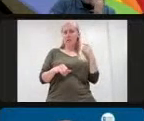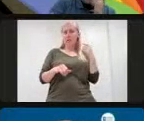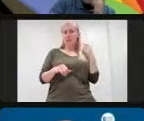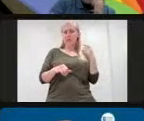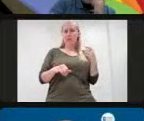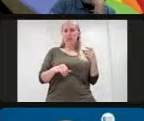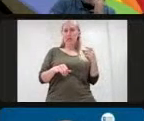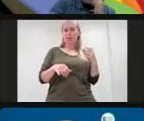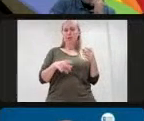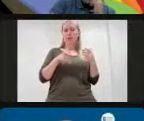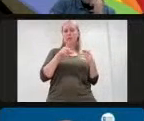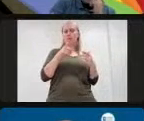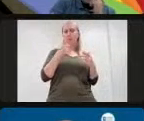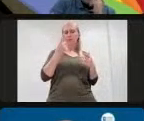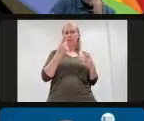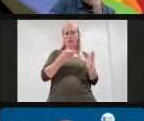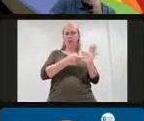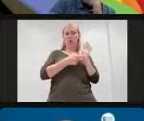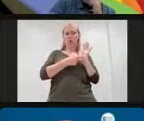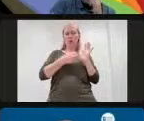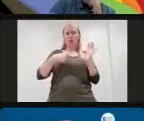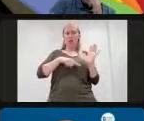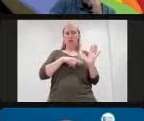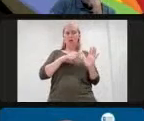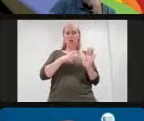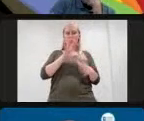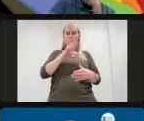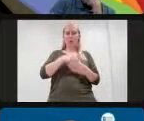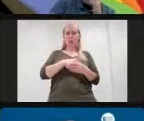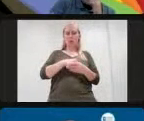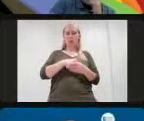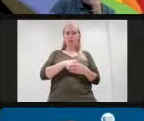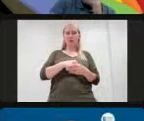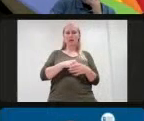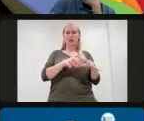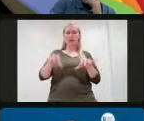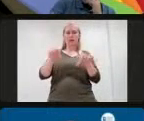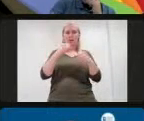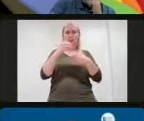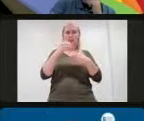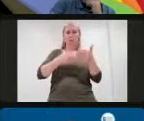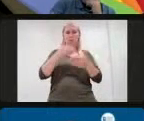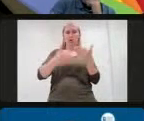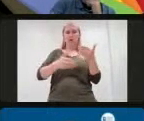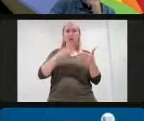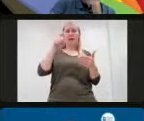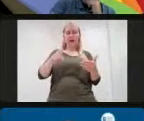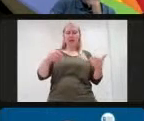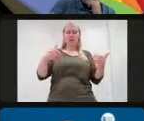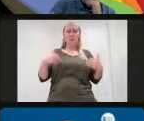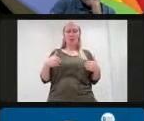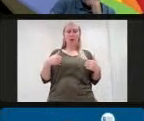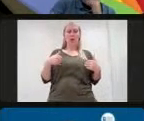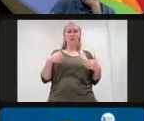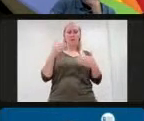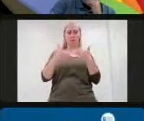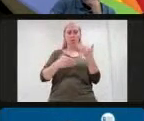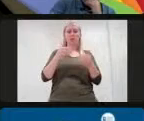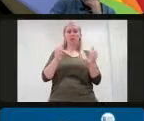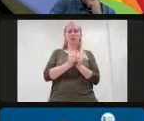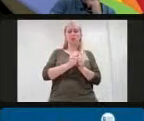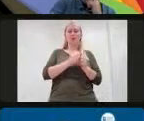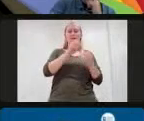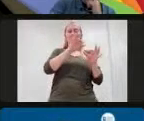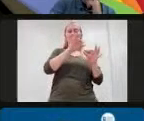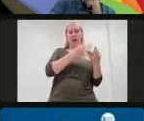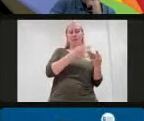to participate in the curriculum adoption process, and there has to be a transparent process with families and community stakeholders,